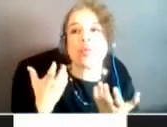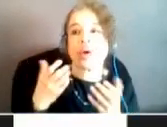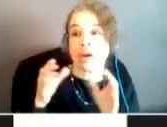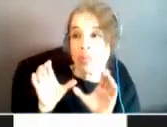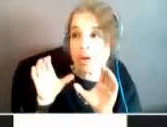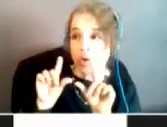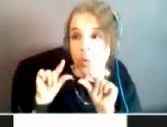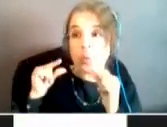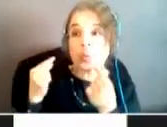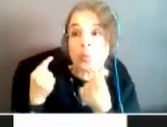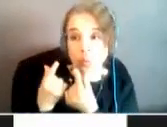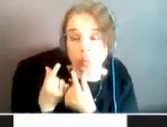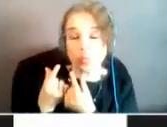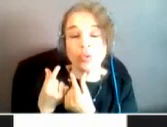group.